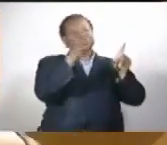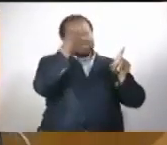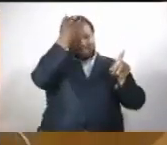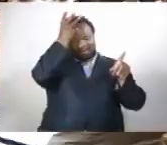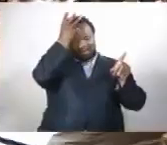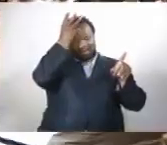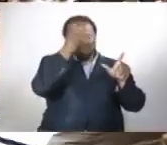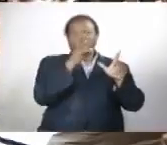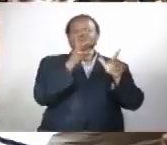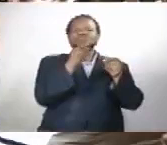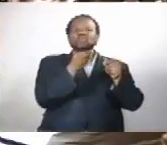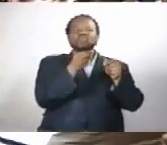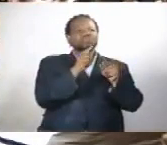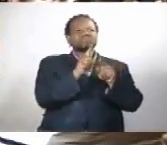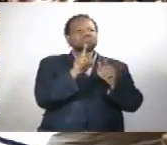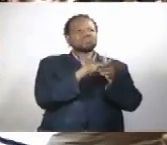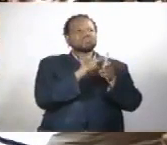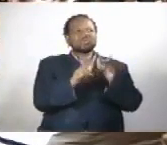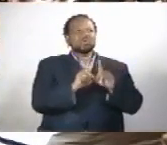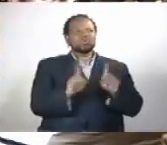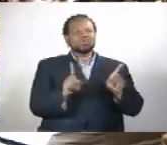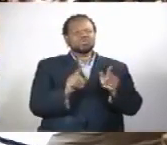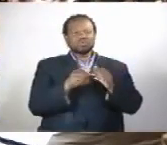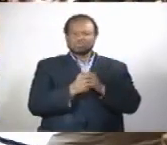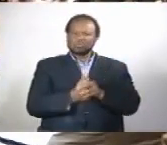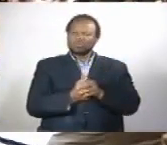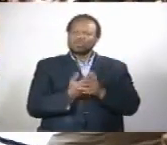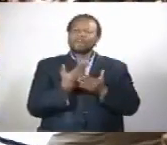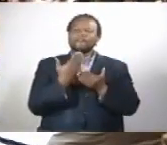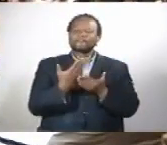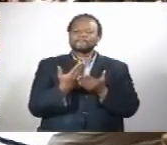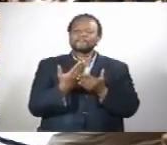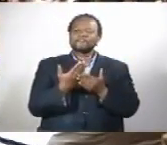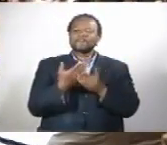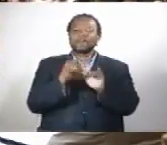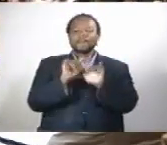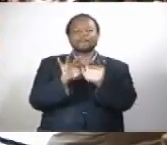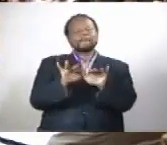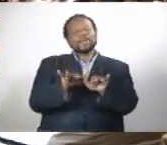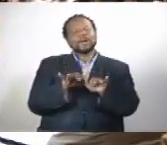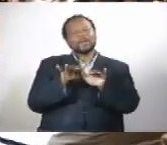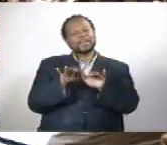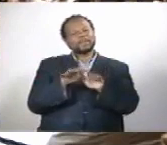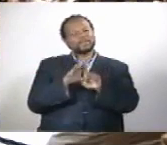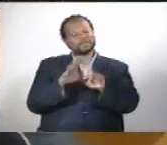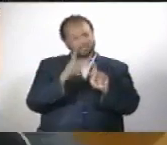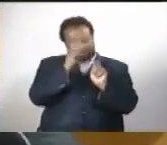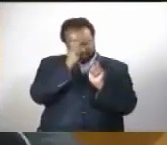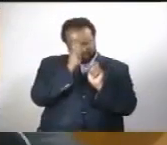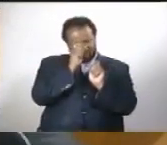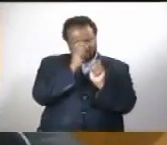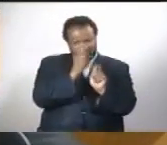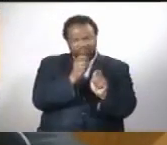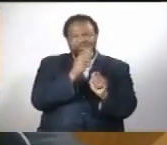no wrong." Now, Honourable Speaker, the task of Parliament is to uphold the Constitution.